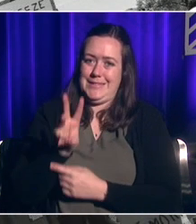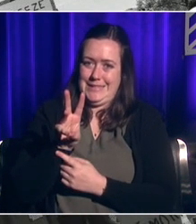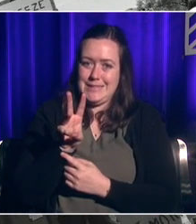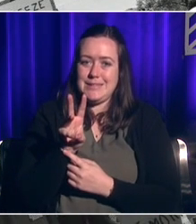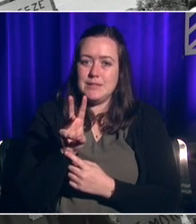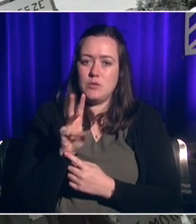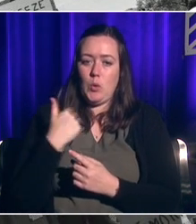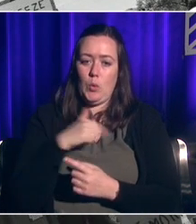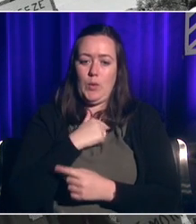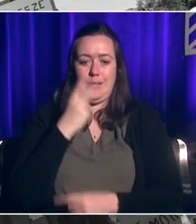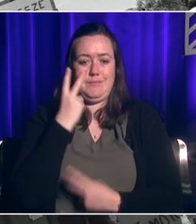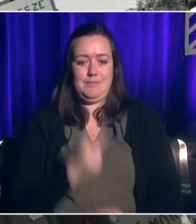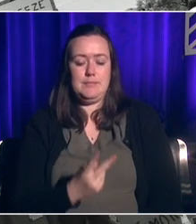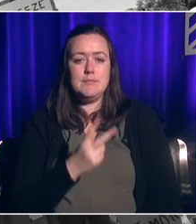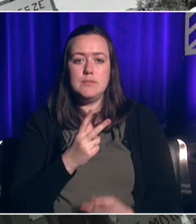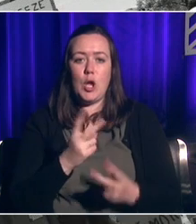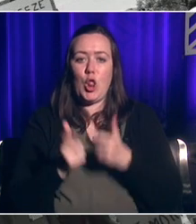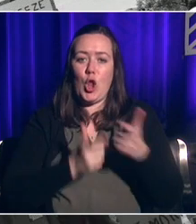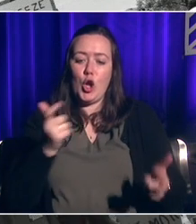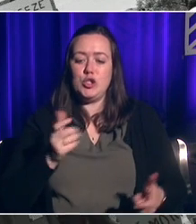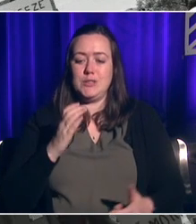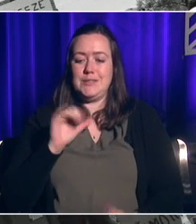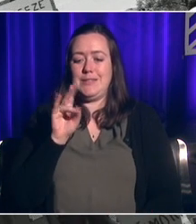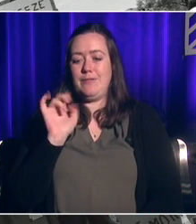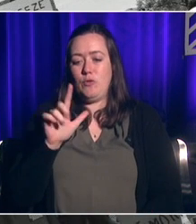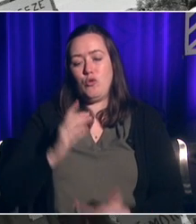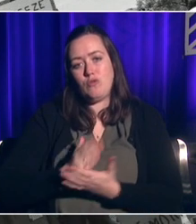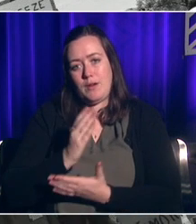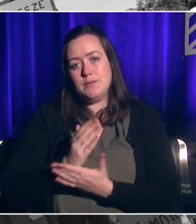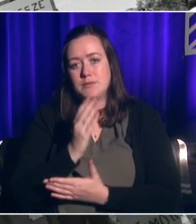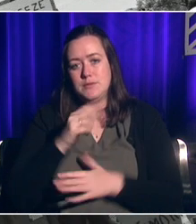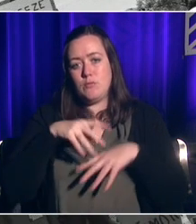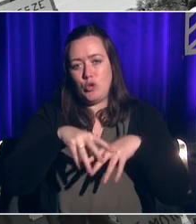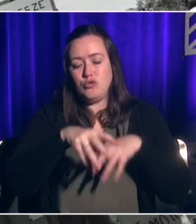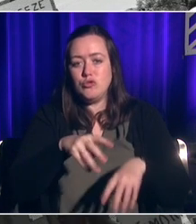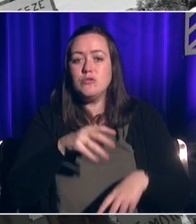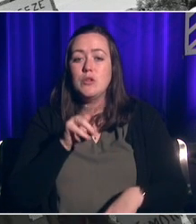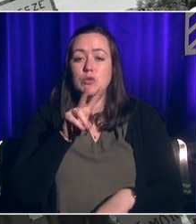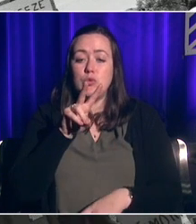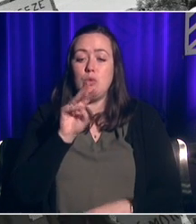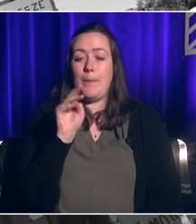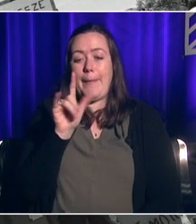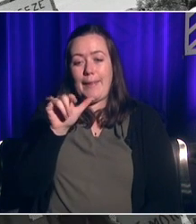to that point. 2 million people marched for immigration reform.